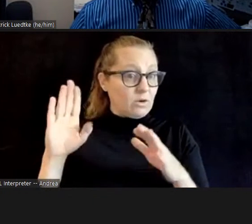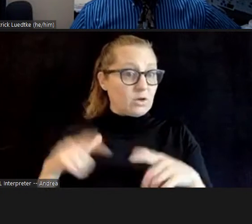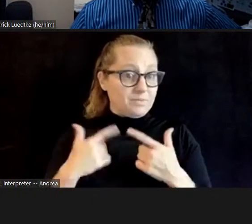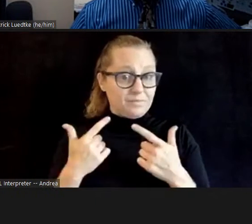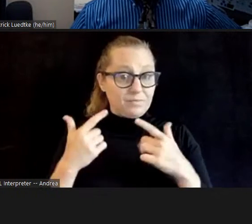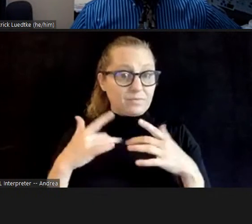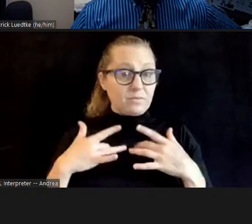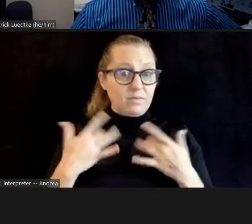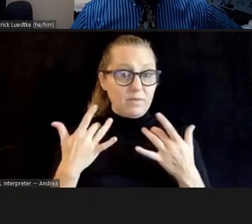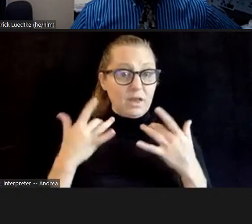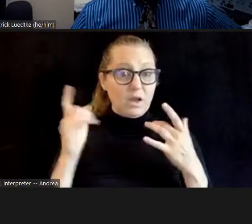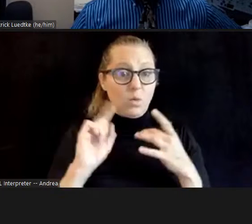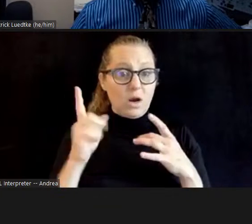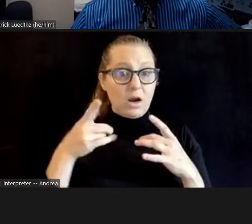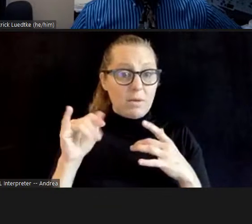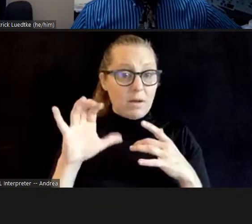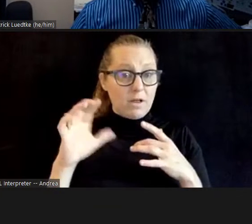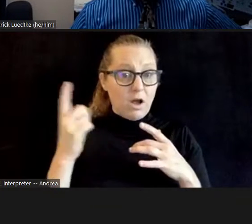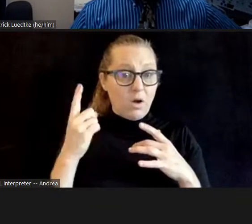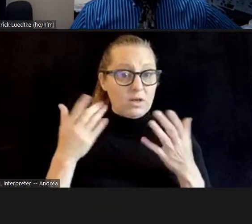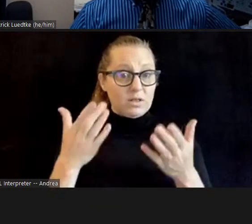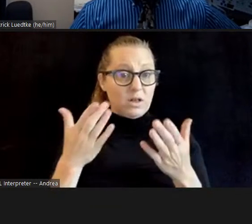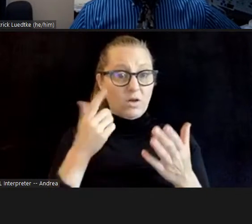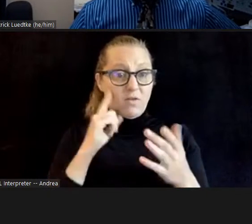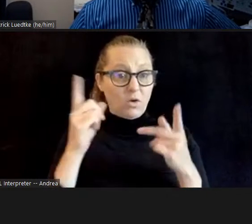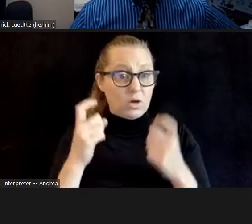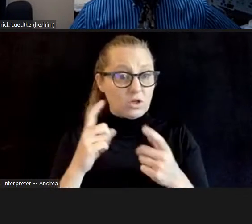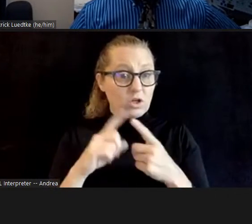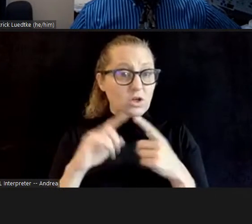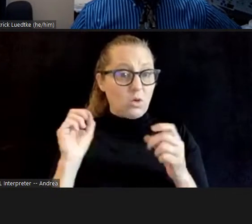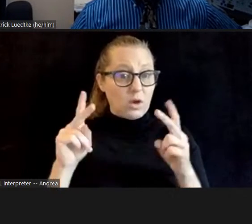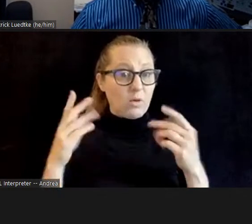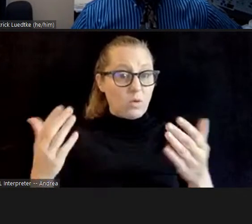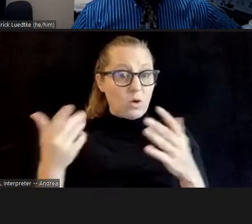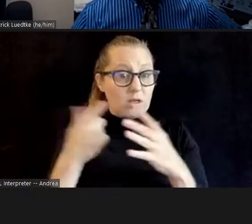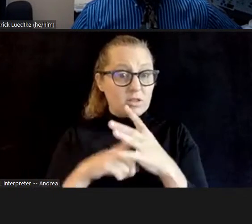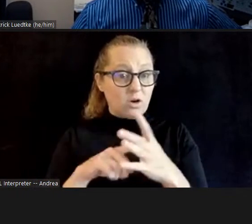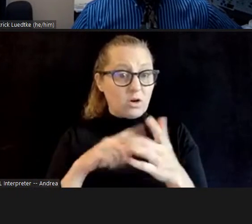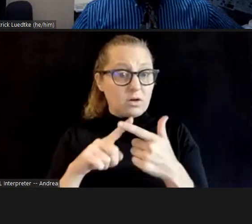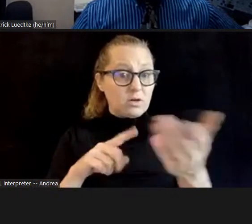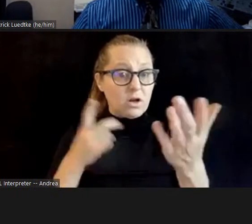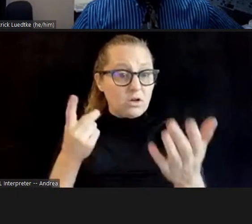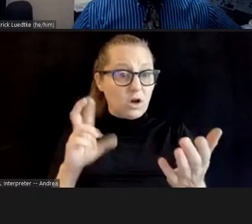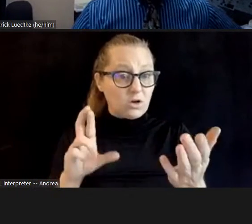is always encouraged to ask questions. Okay, let's get started. Dr. Sidelinger.